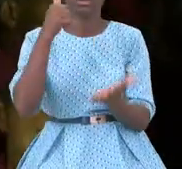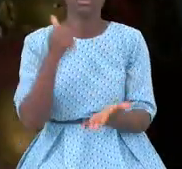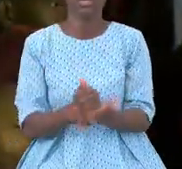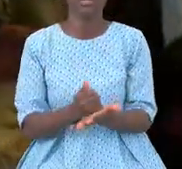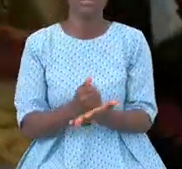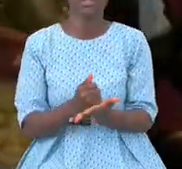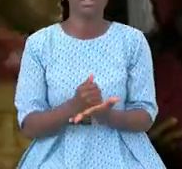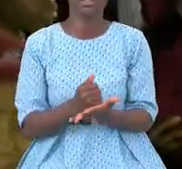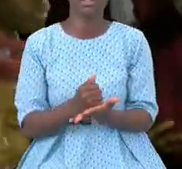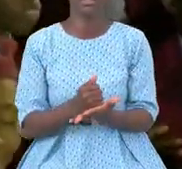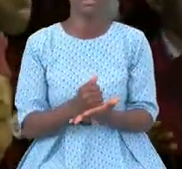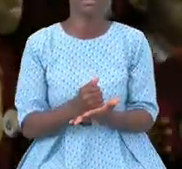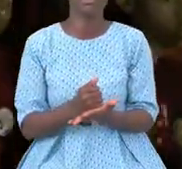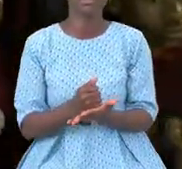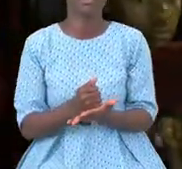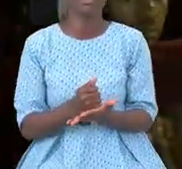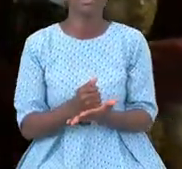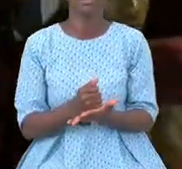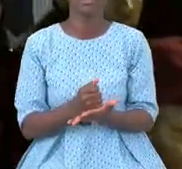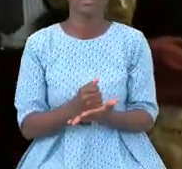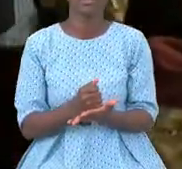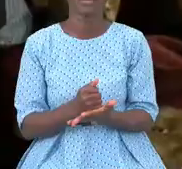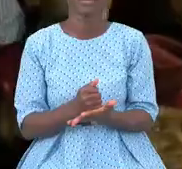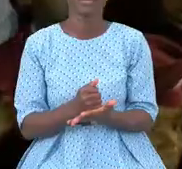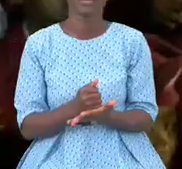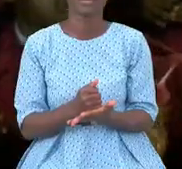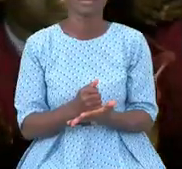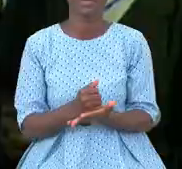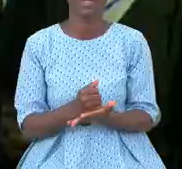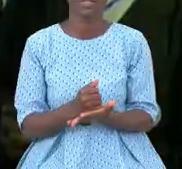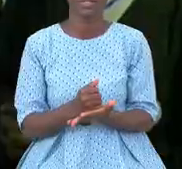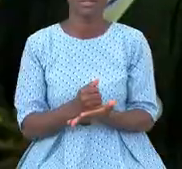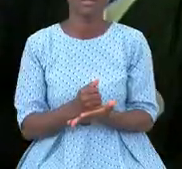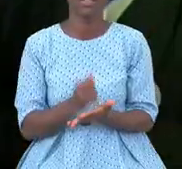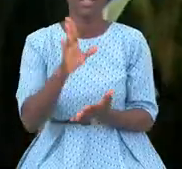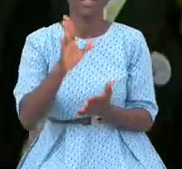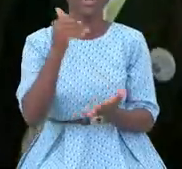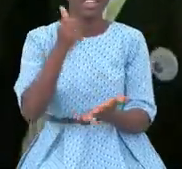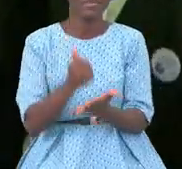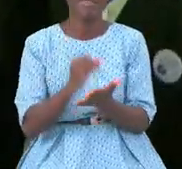Your amen is good tonight. I love it. Give me another amen.